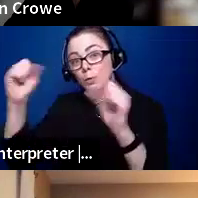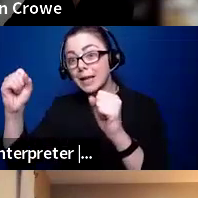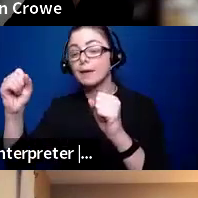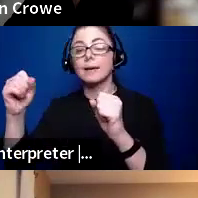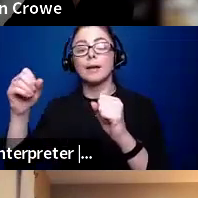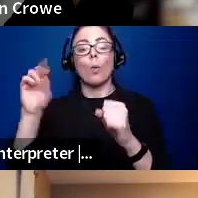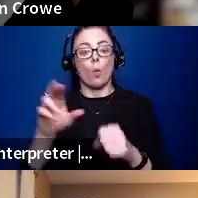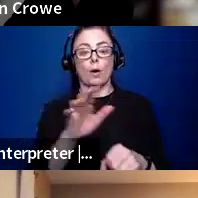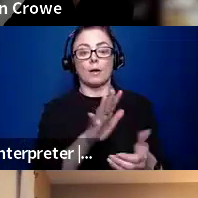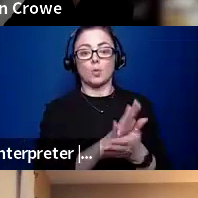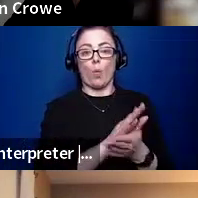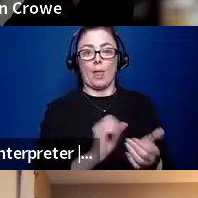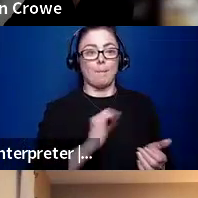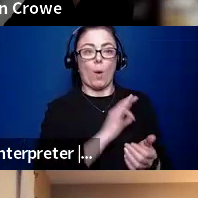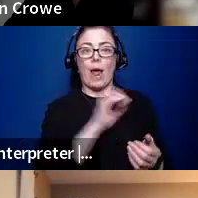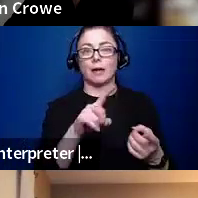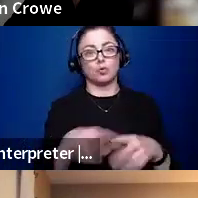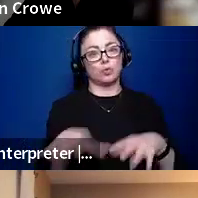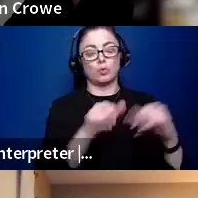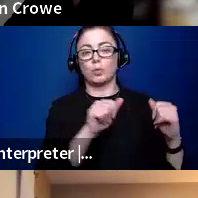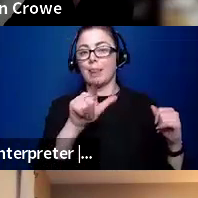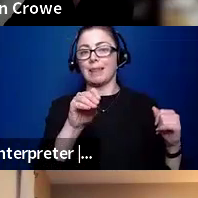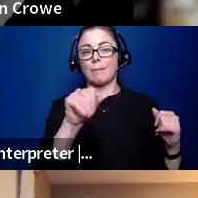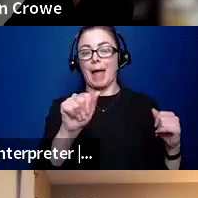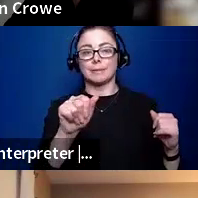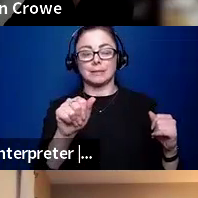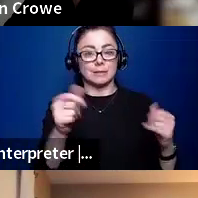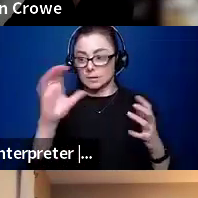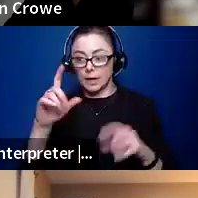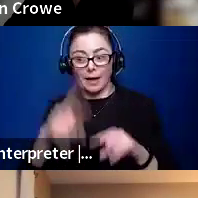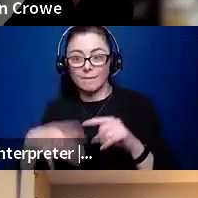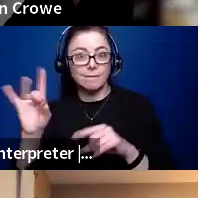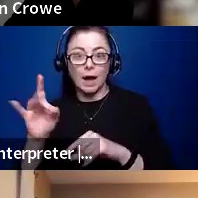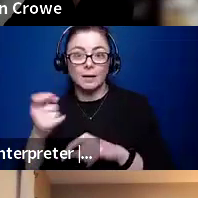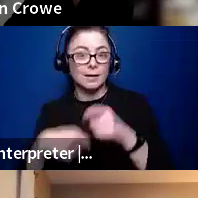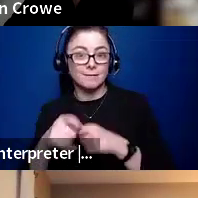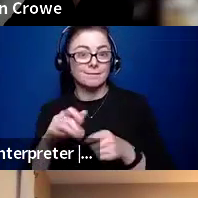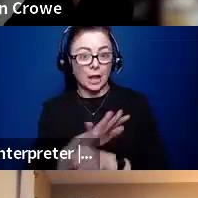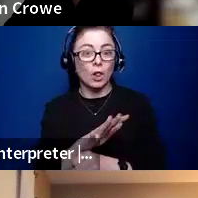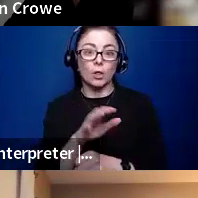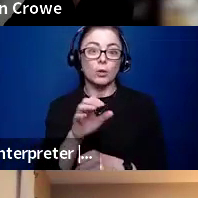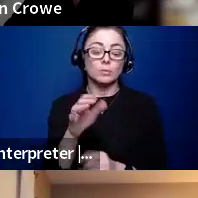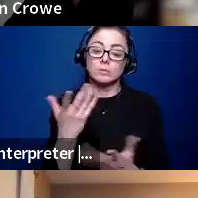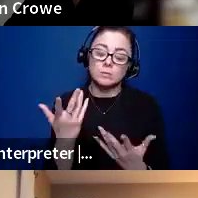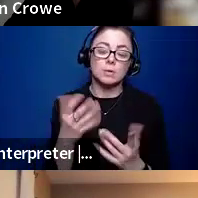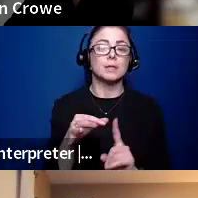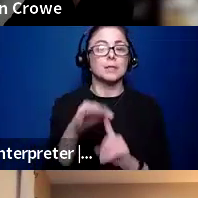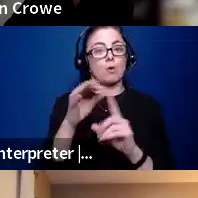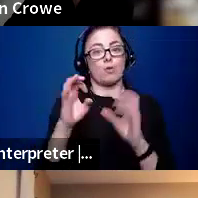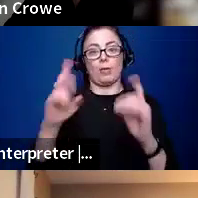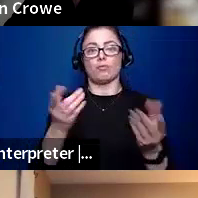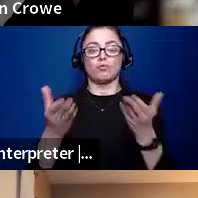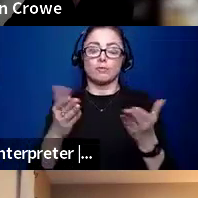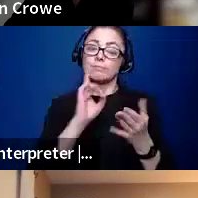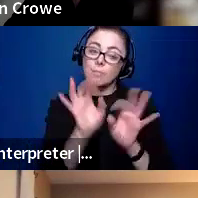of absence when they can't find anyone else to fill those positions. So the special education services are very important. And I know there is